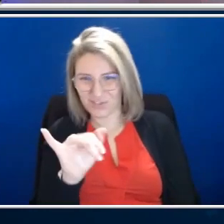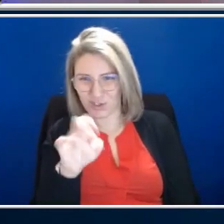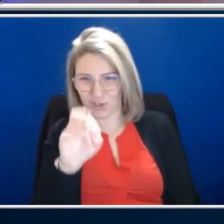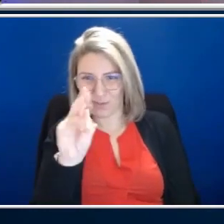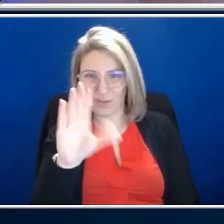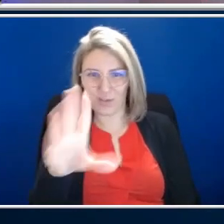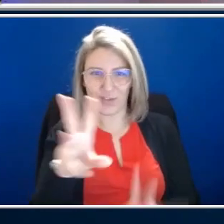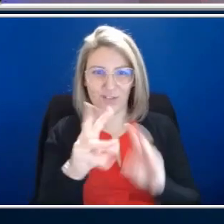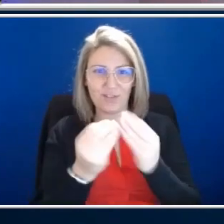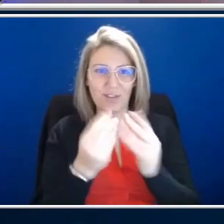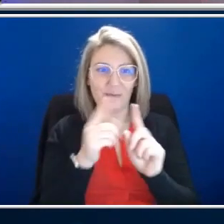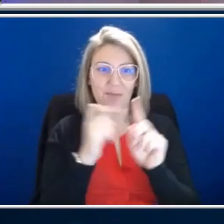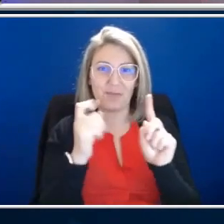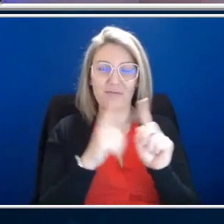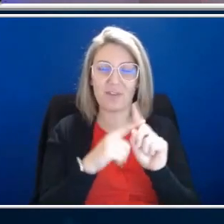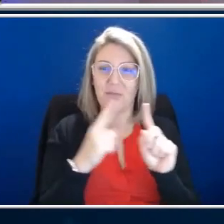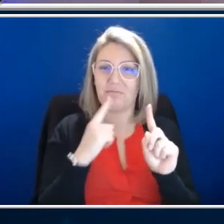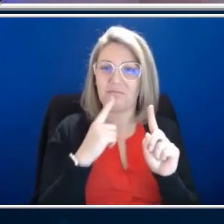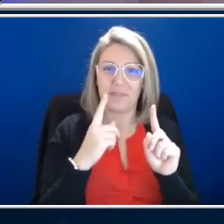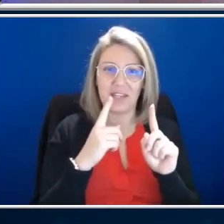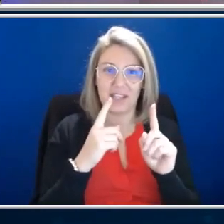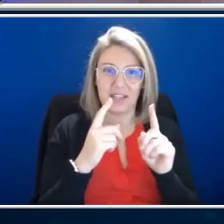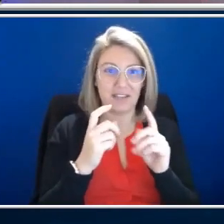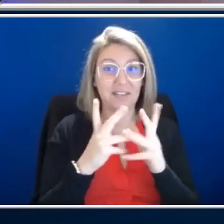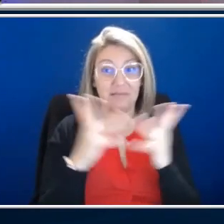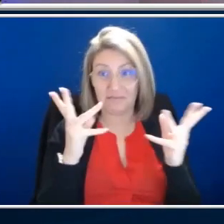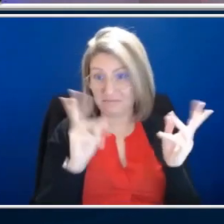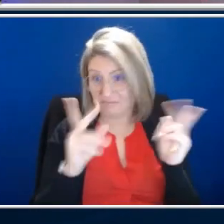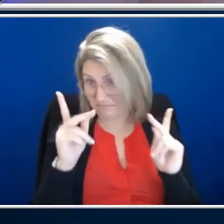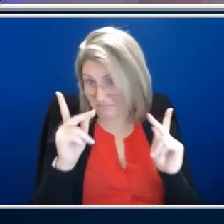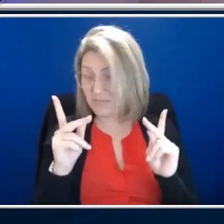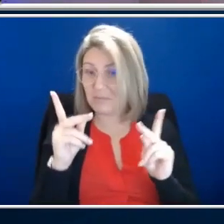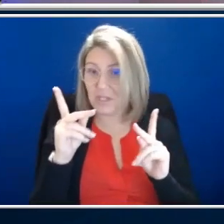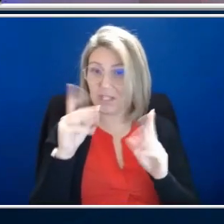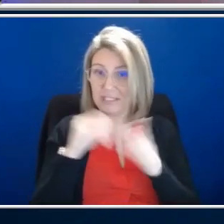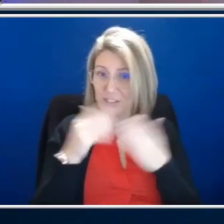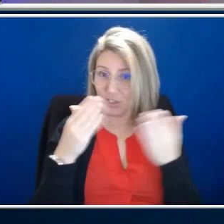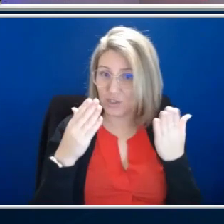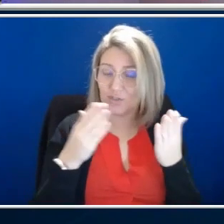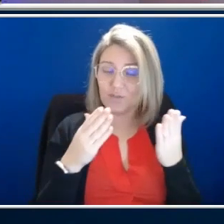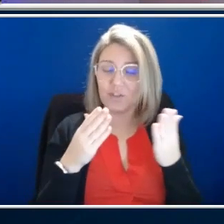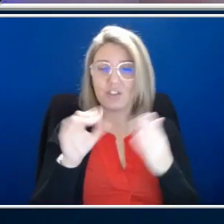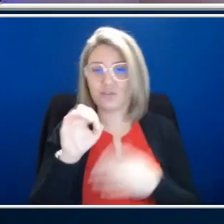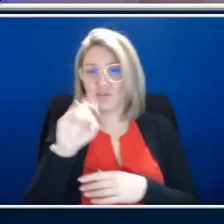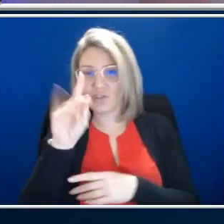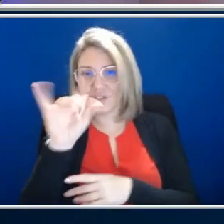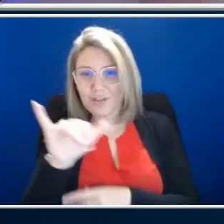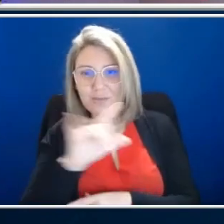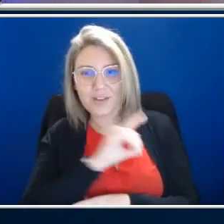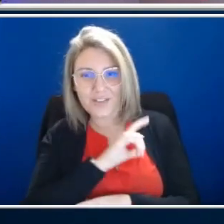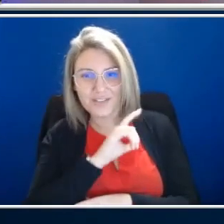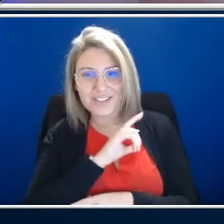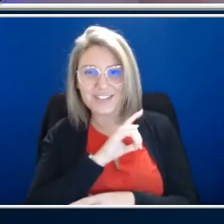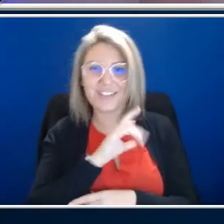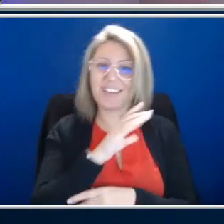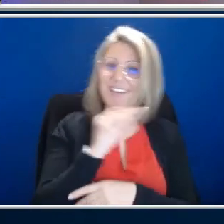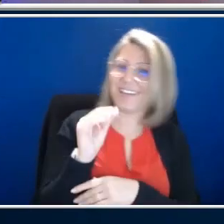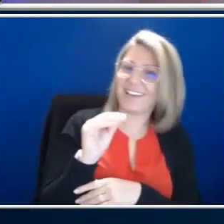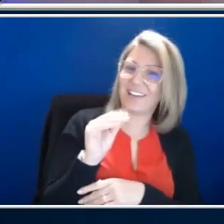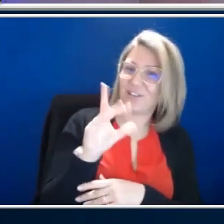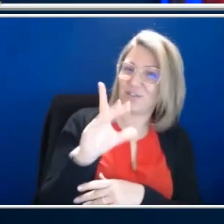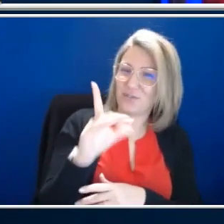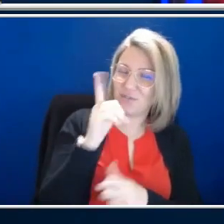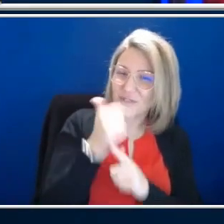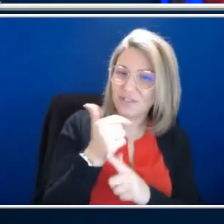come from a long line of a family of service. Shelby, you were a police officer when you met Kyle. Kyle, your sister is a police officer.